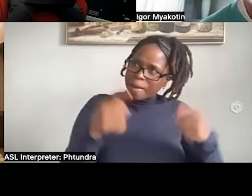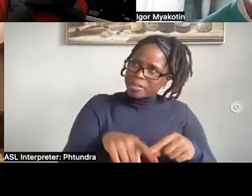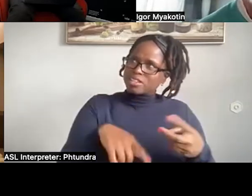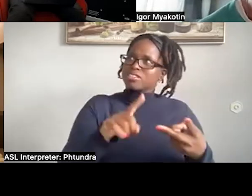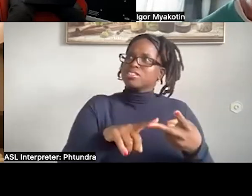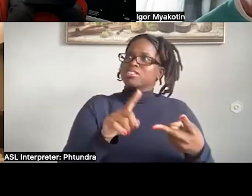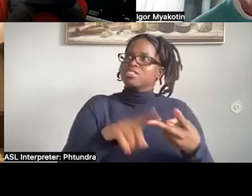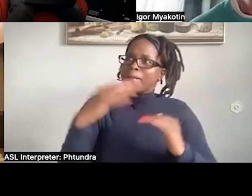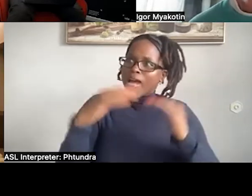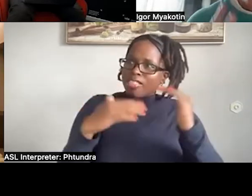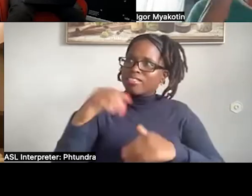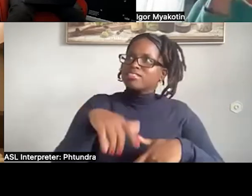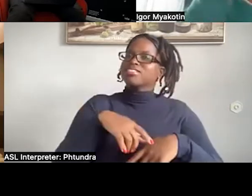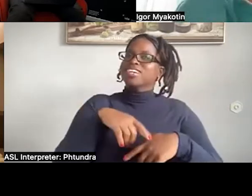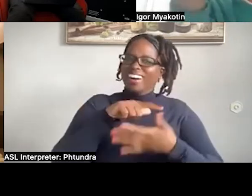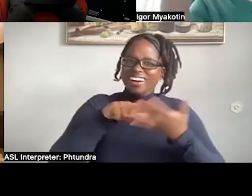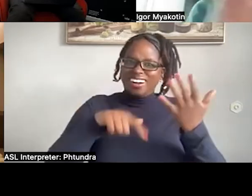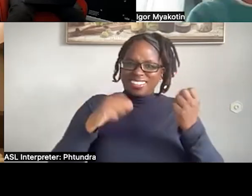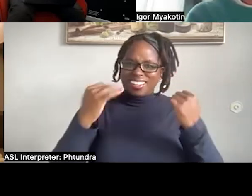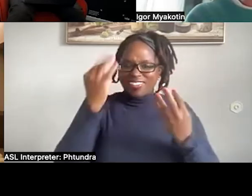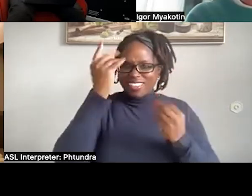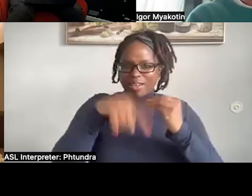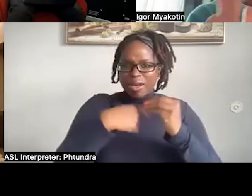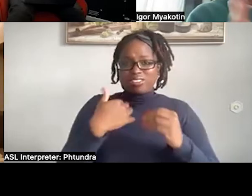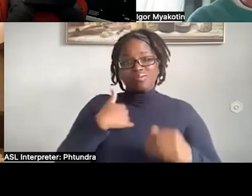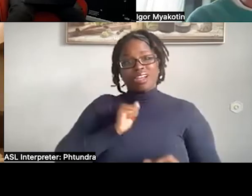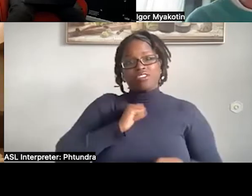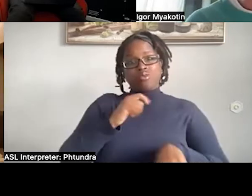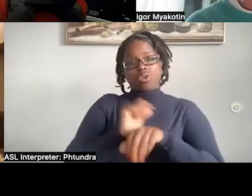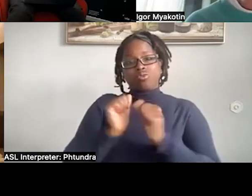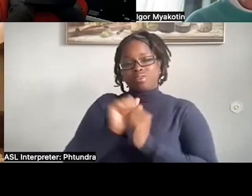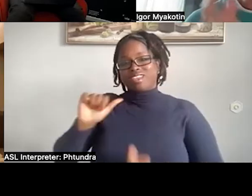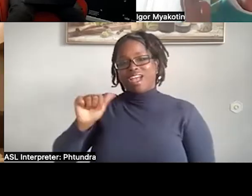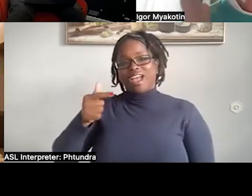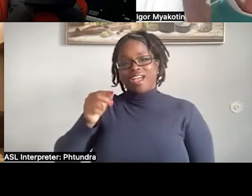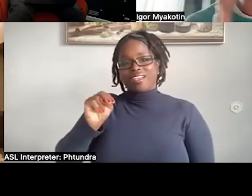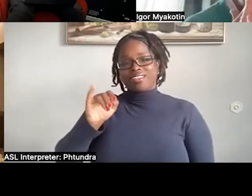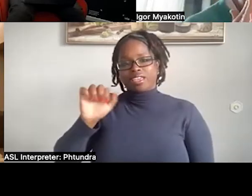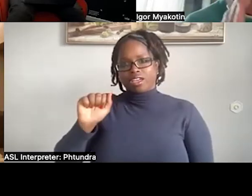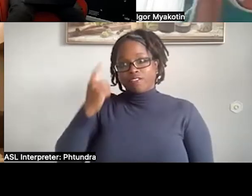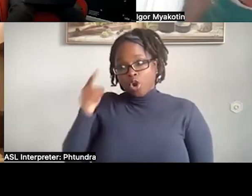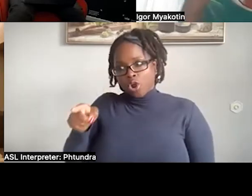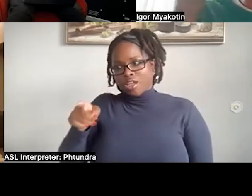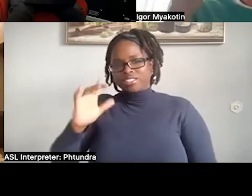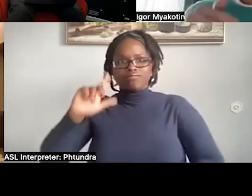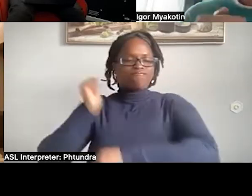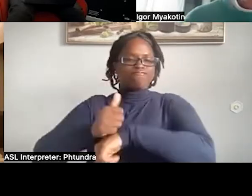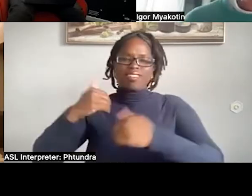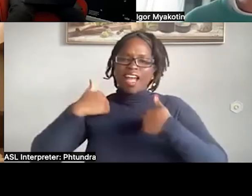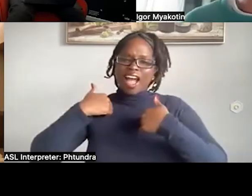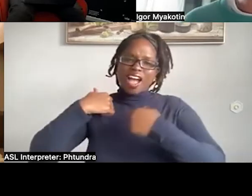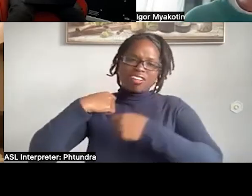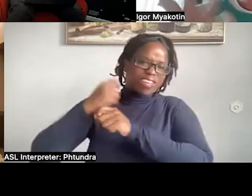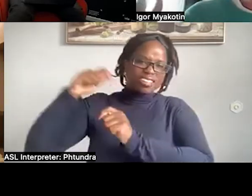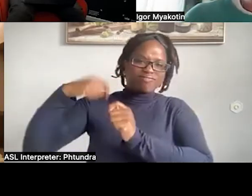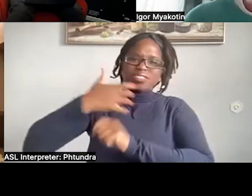working with Agnia, my goal, you know, for her is to create the best film that she, you know, wants, that she sees, to